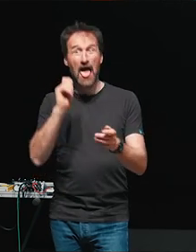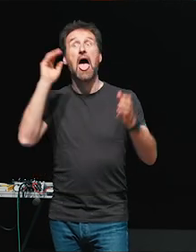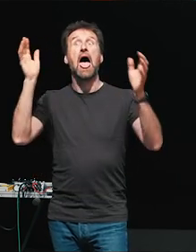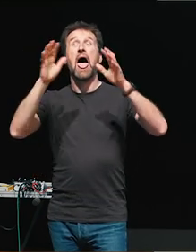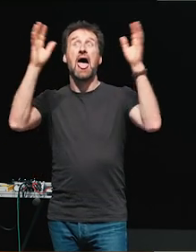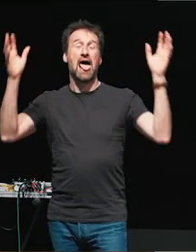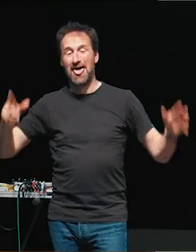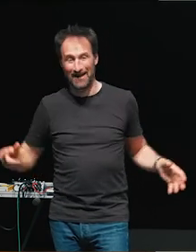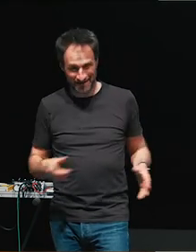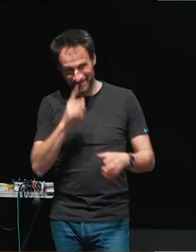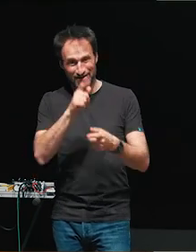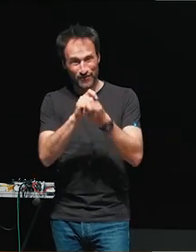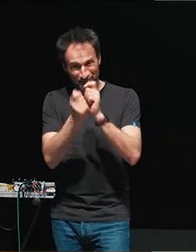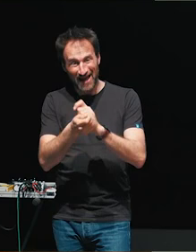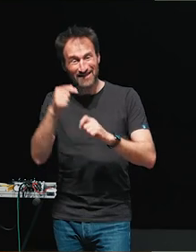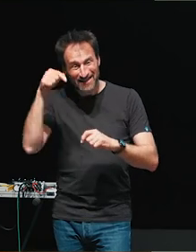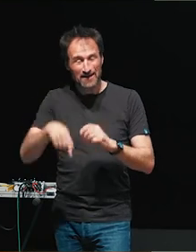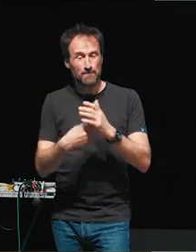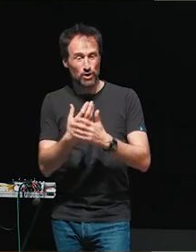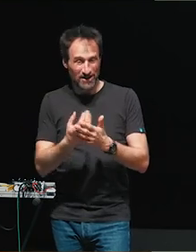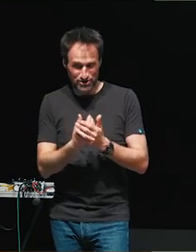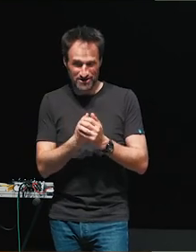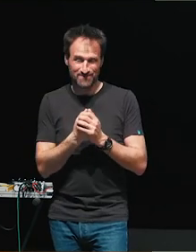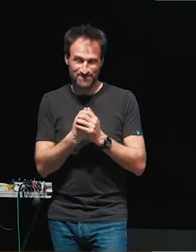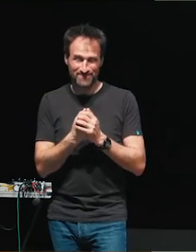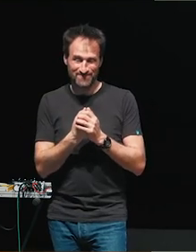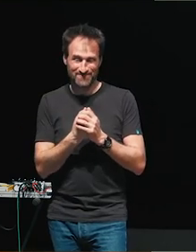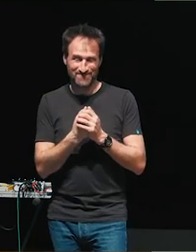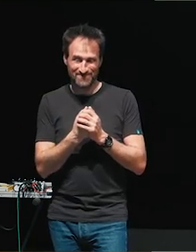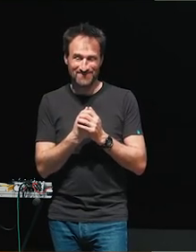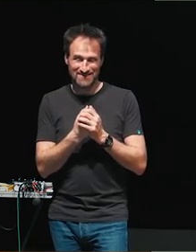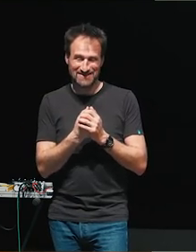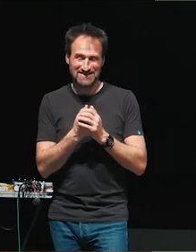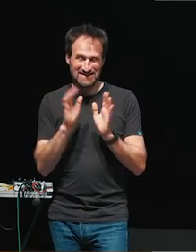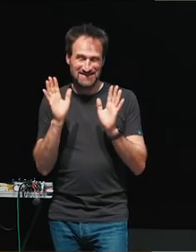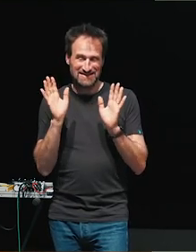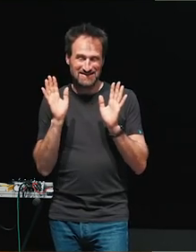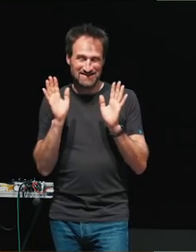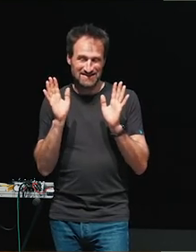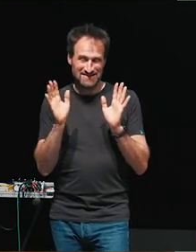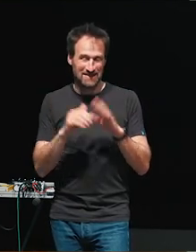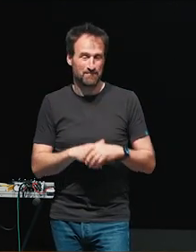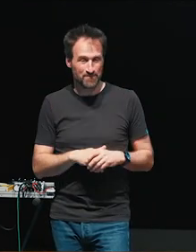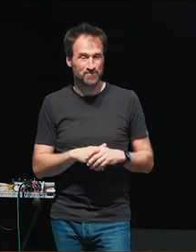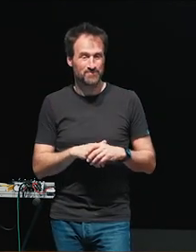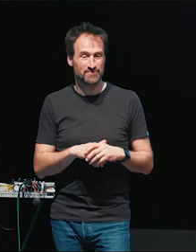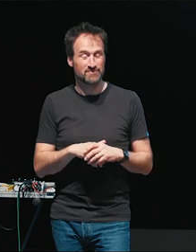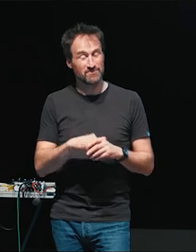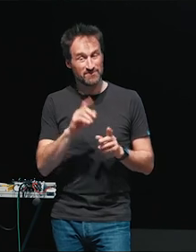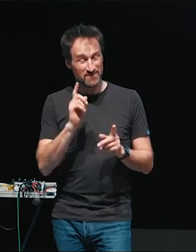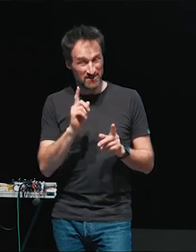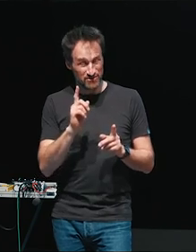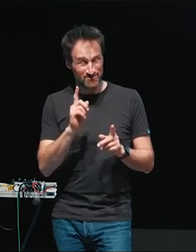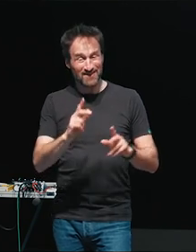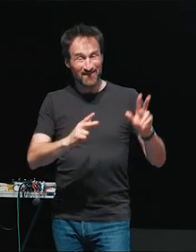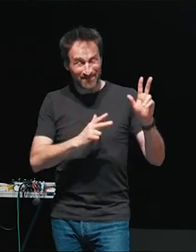production. Trust me, this has happened to us, not the tiger, but still. Tiger would have been better, trust me. So in our